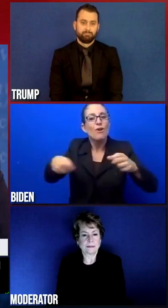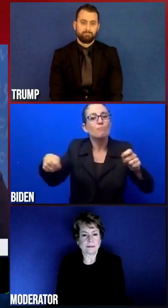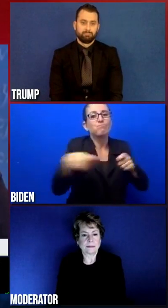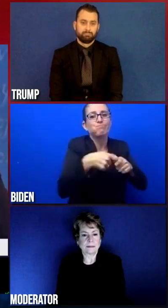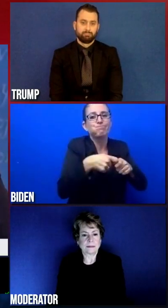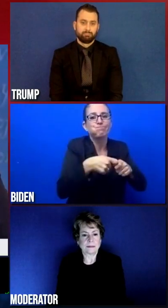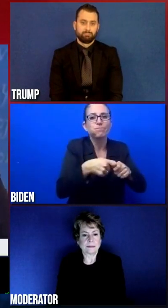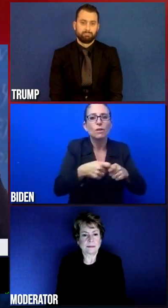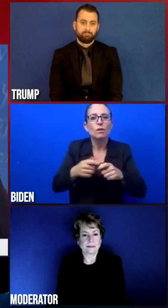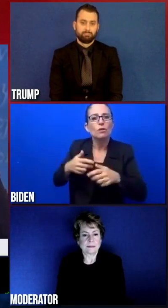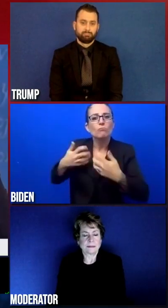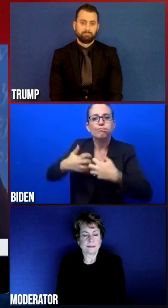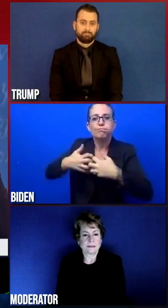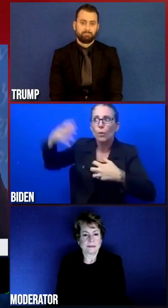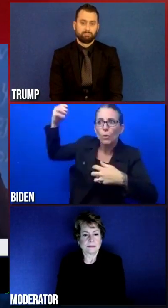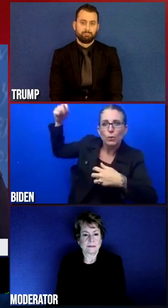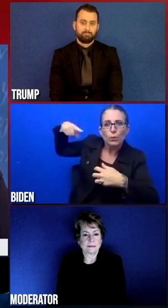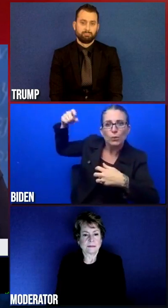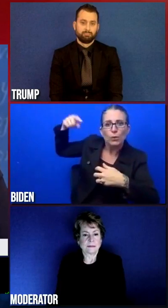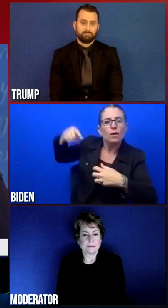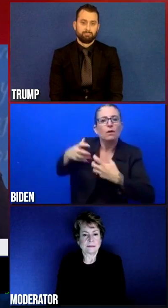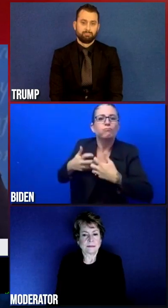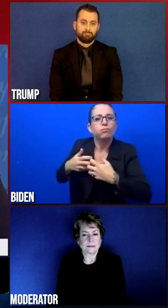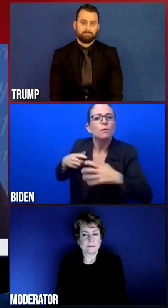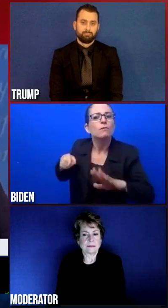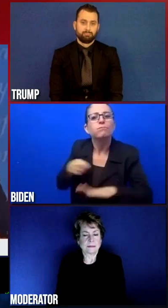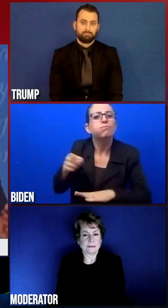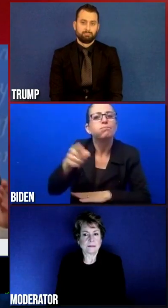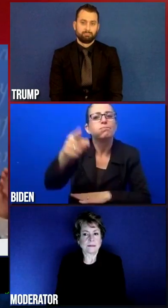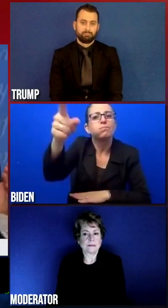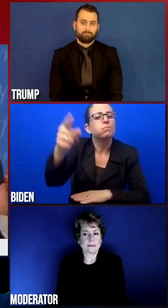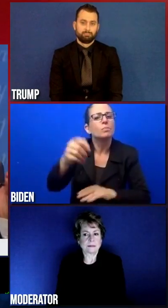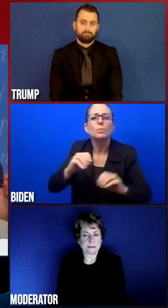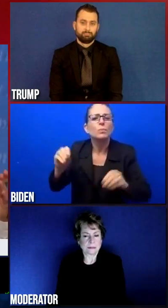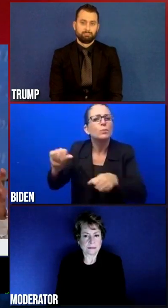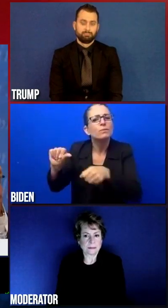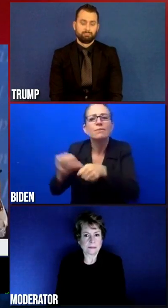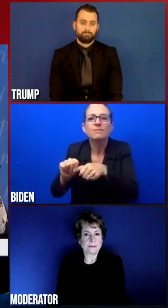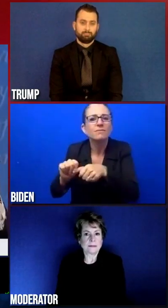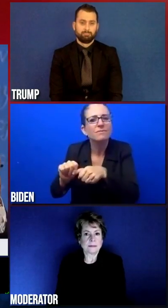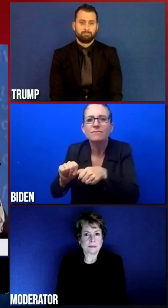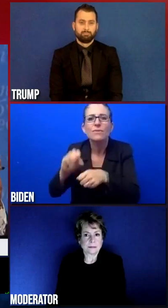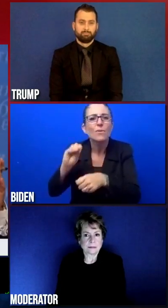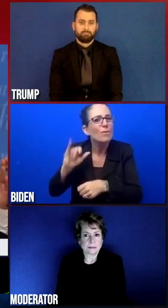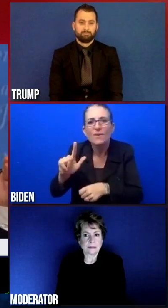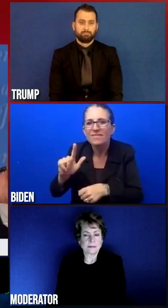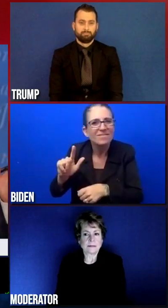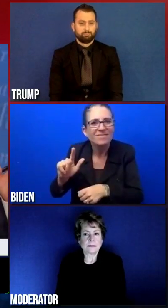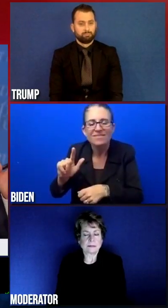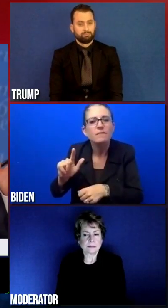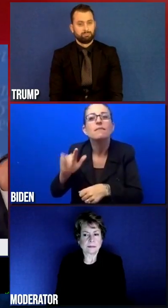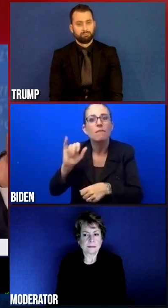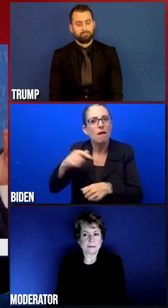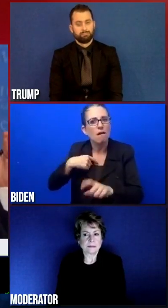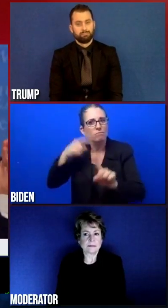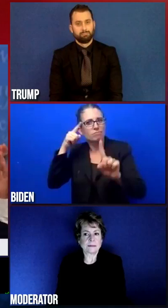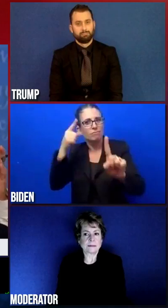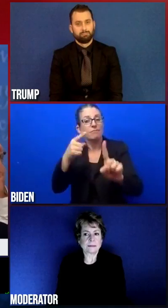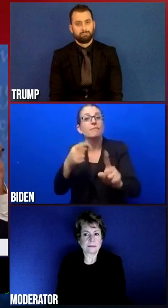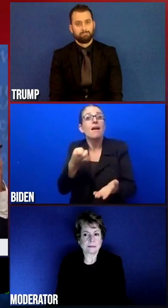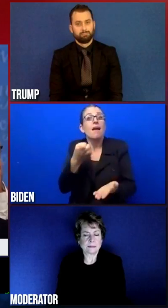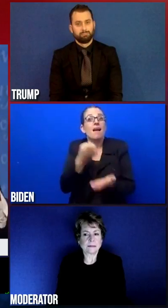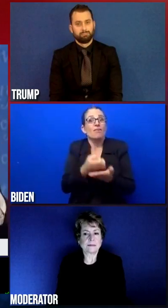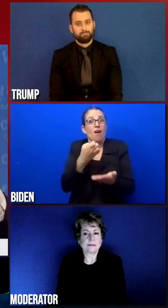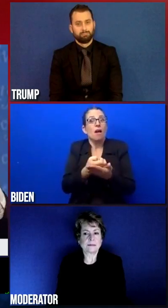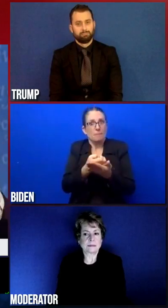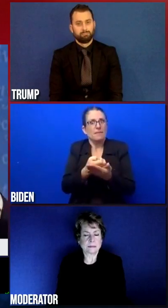in fact, is going to provide for the ability of us to take 4 million buildings and make sure that they, in fact, are